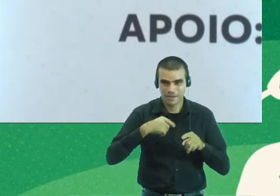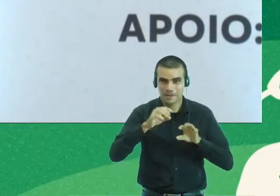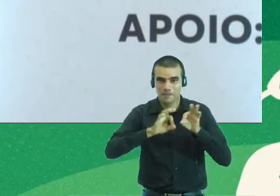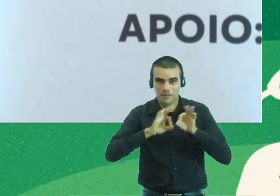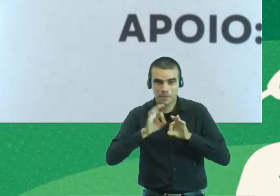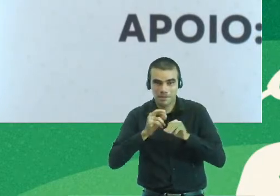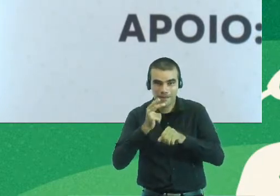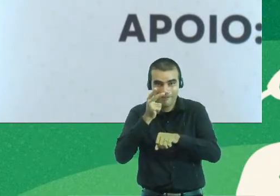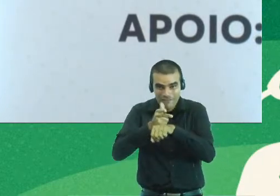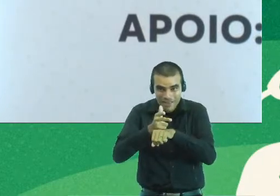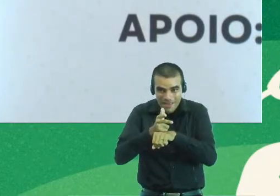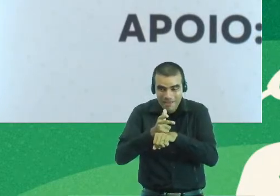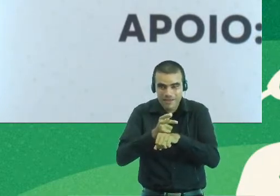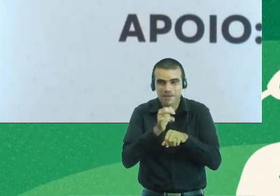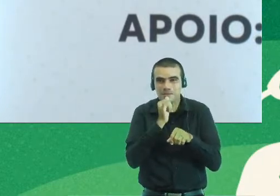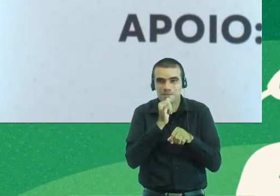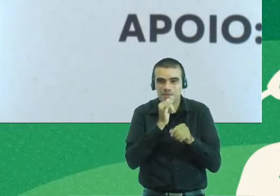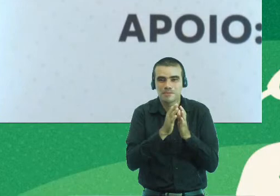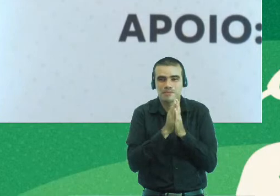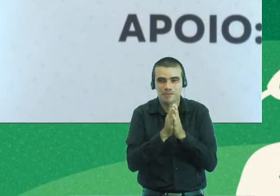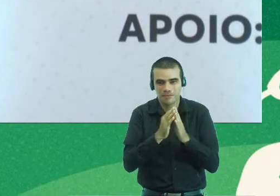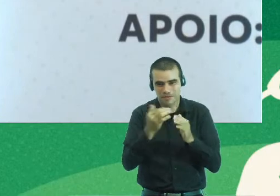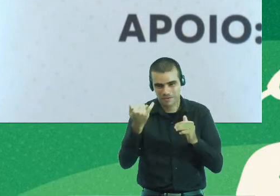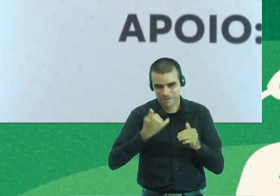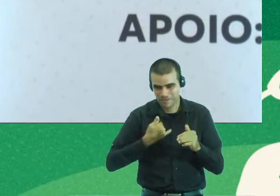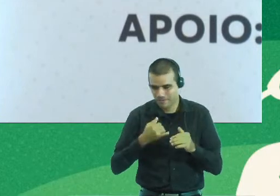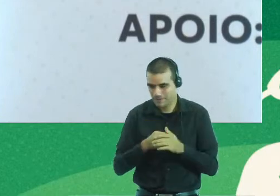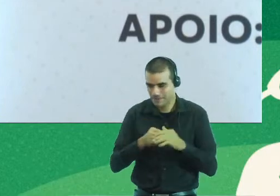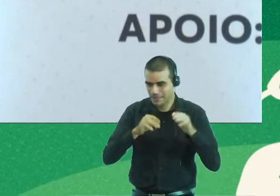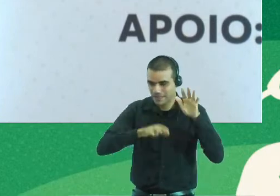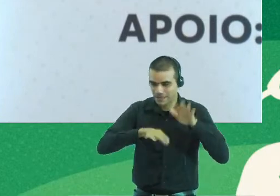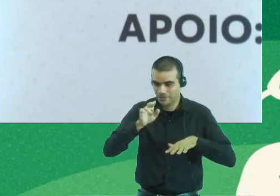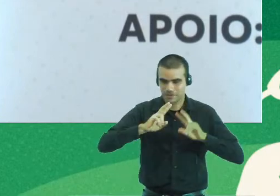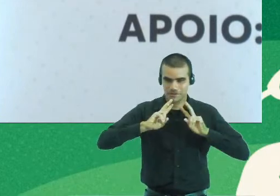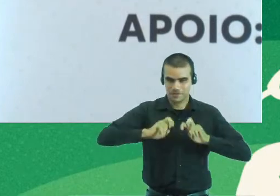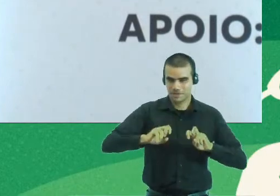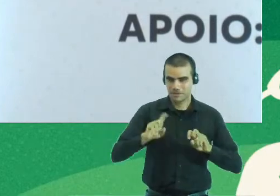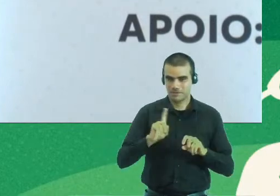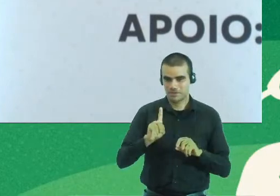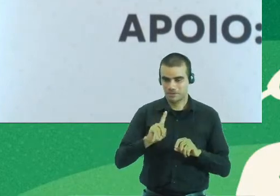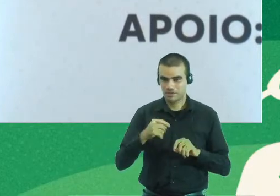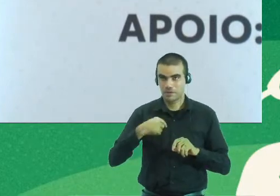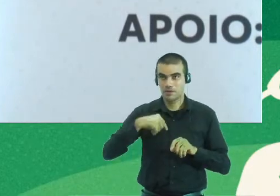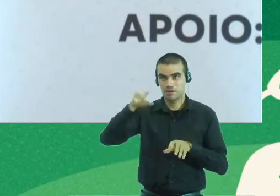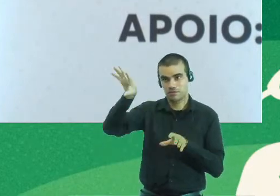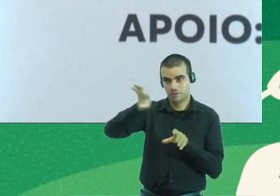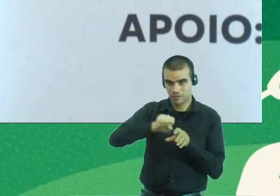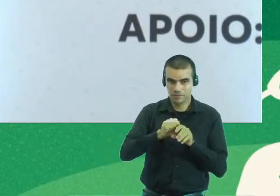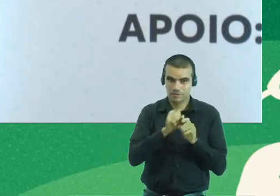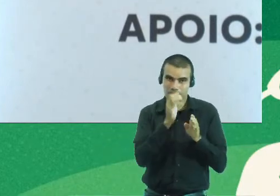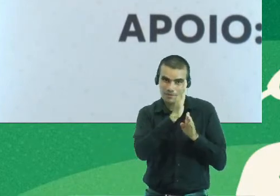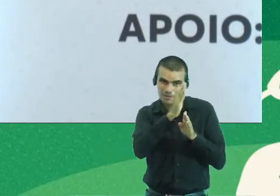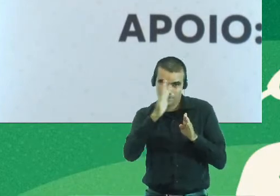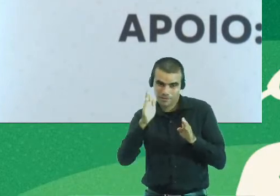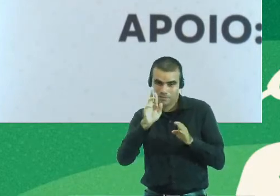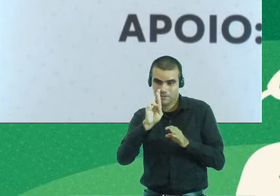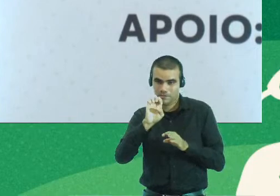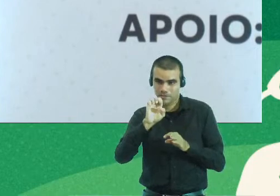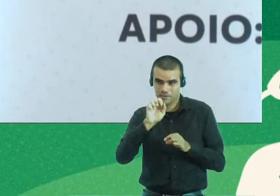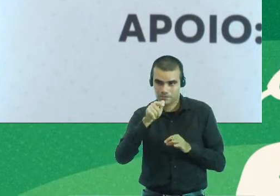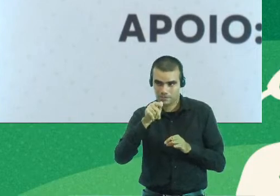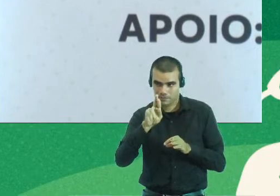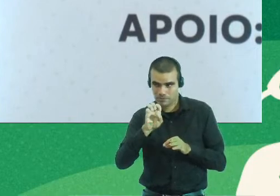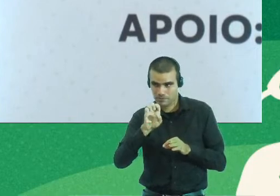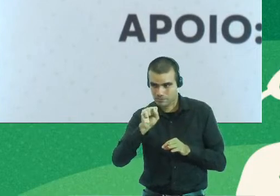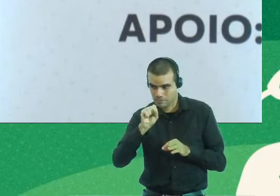me know, because I might not notice. I'm going to import the requests library because I'm going to need that. And then I'm just going to do